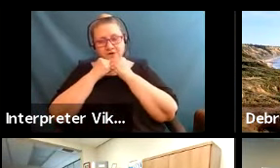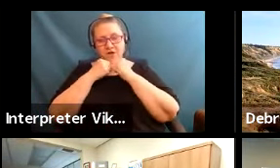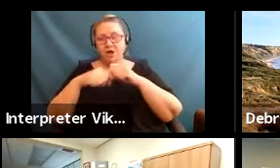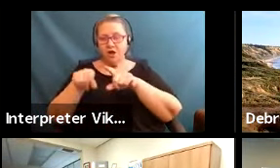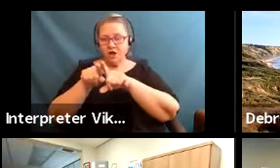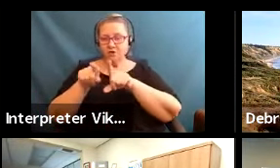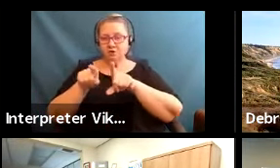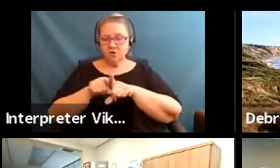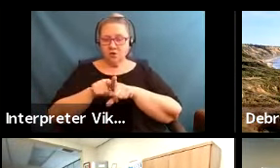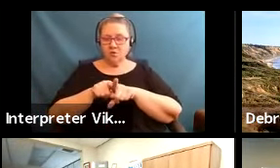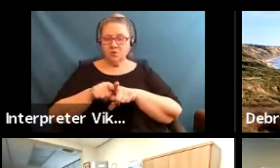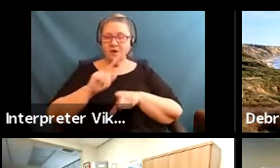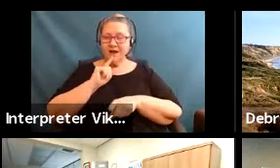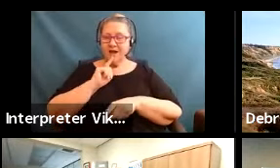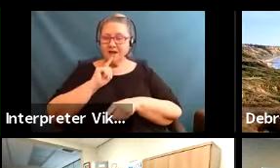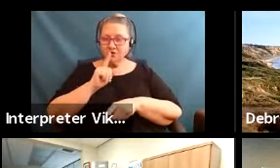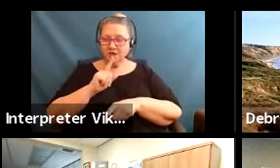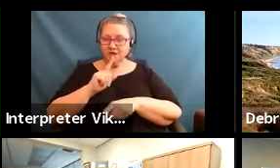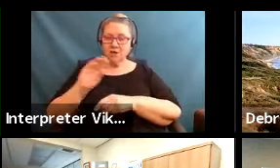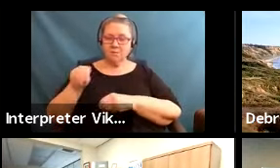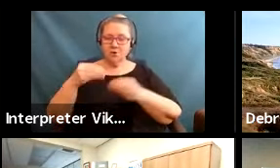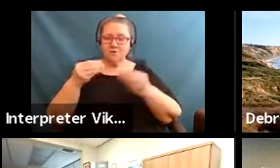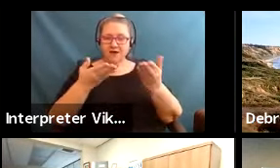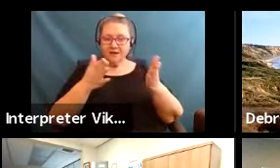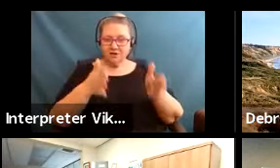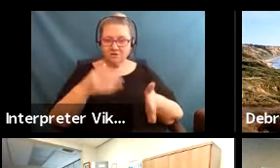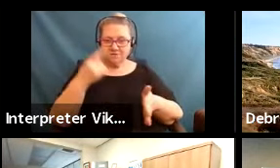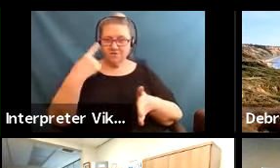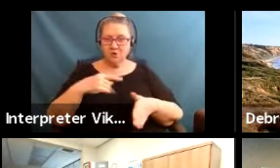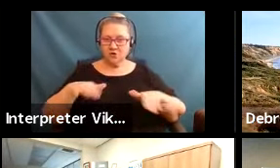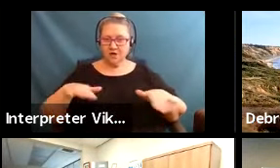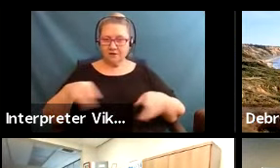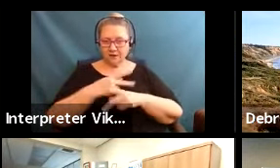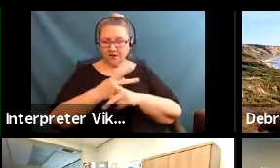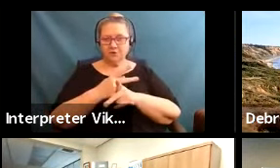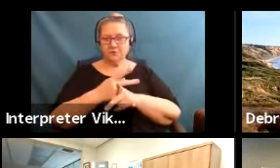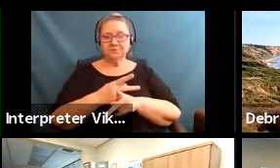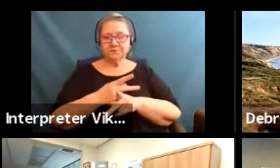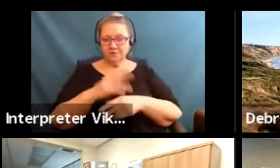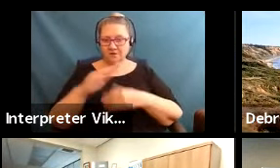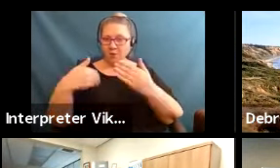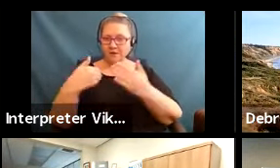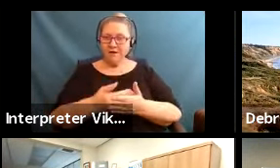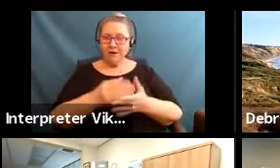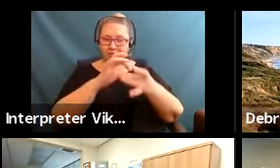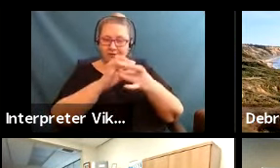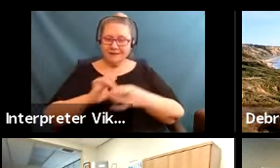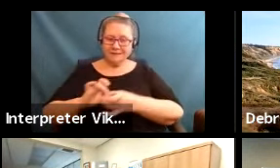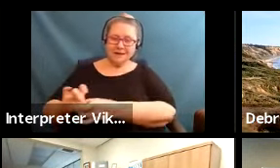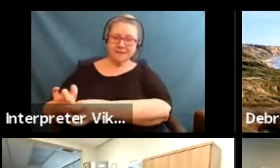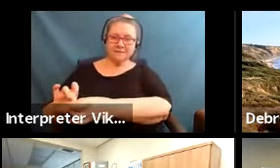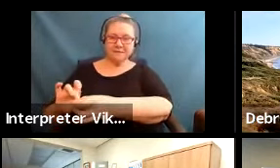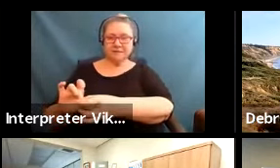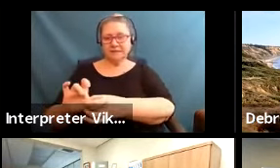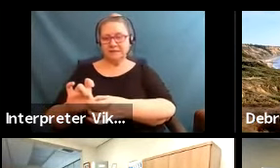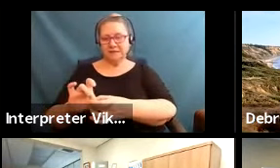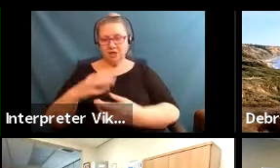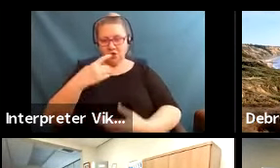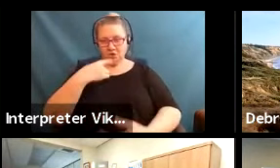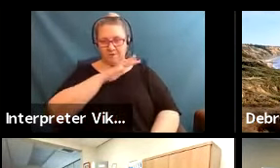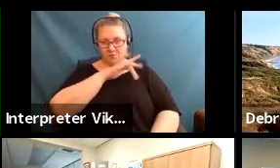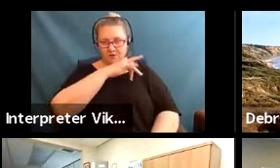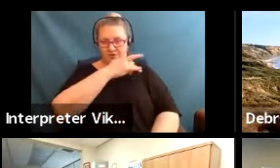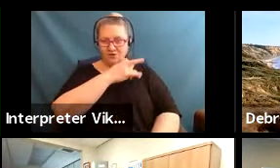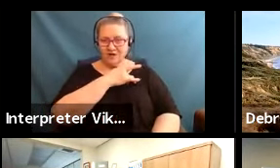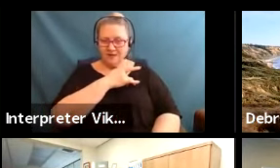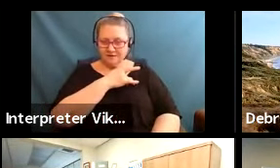also actually childcare providers for their families. So it is all connected, and we have an appreciation for that